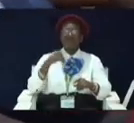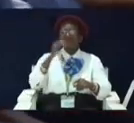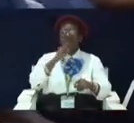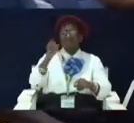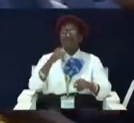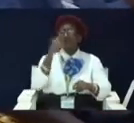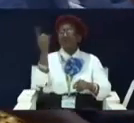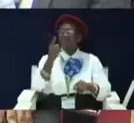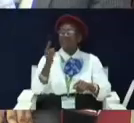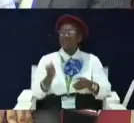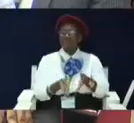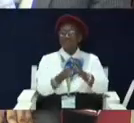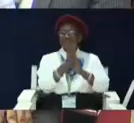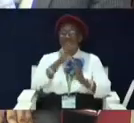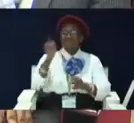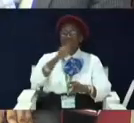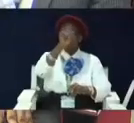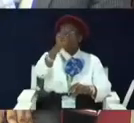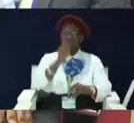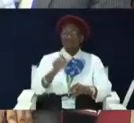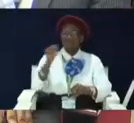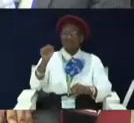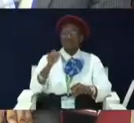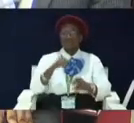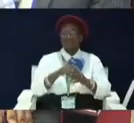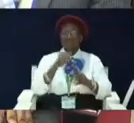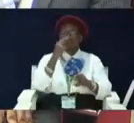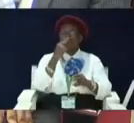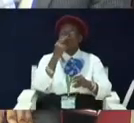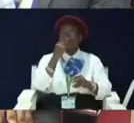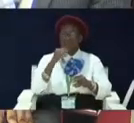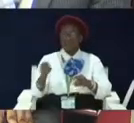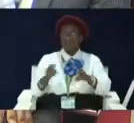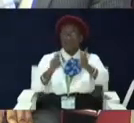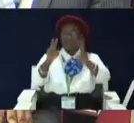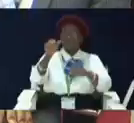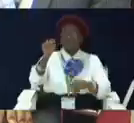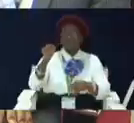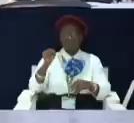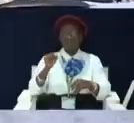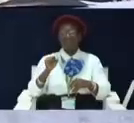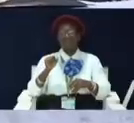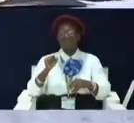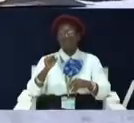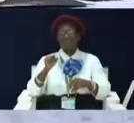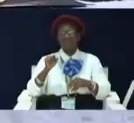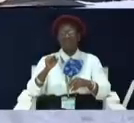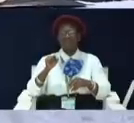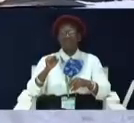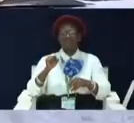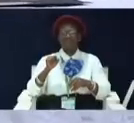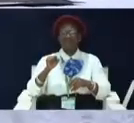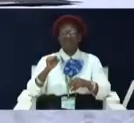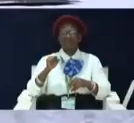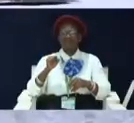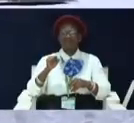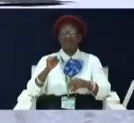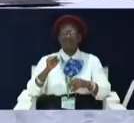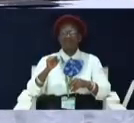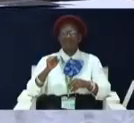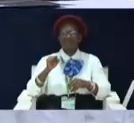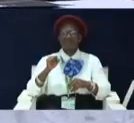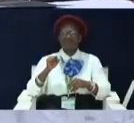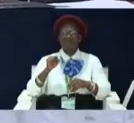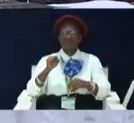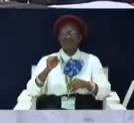questions in funny ways. Mo sọ fún yín nípa ọ̀rẹ́ mi kan tó jẹ́ pé bí aláwàdà ni ó kàn máa ń dáhùn ìbéèrè